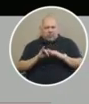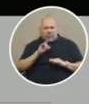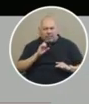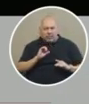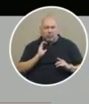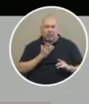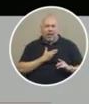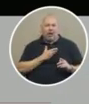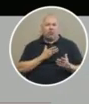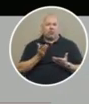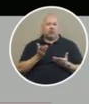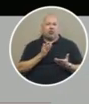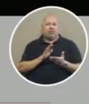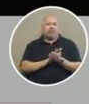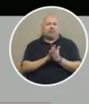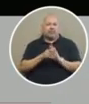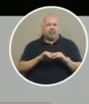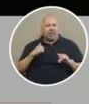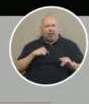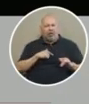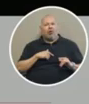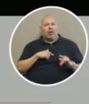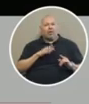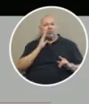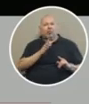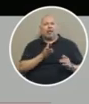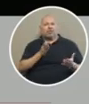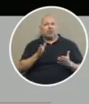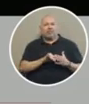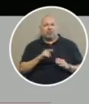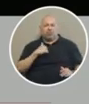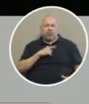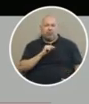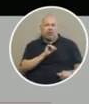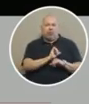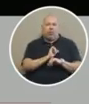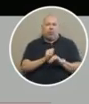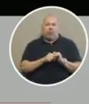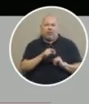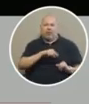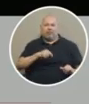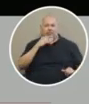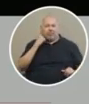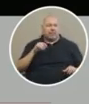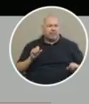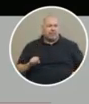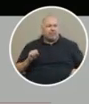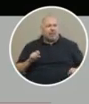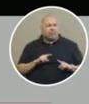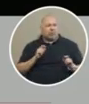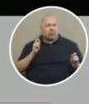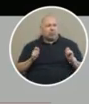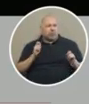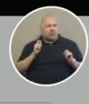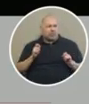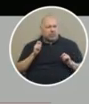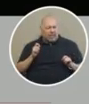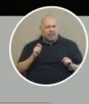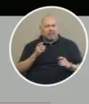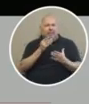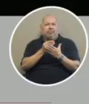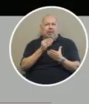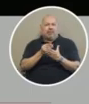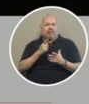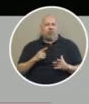with our service providers, is that they are deploying the direct service. And so we're trying to work with them as best as possible to adjust their submitted